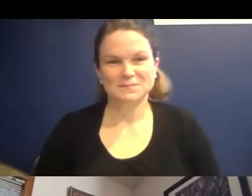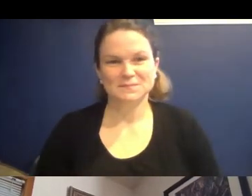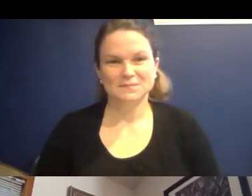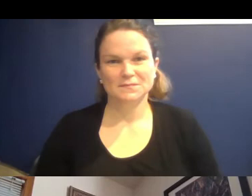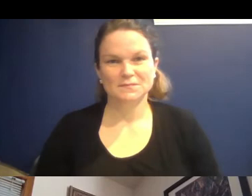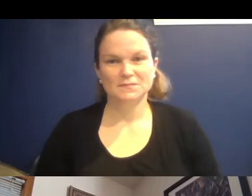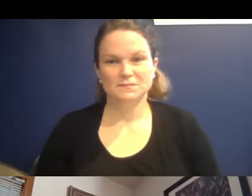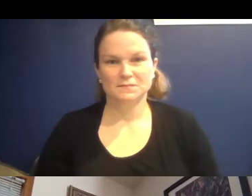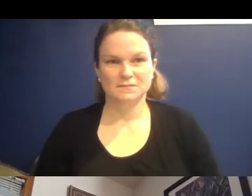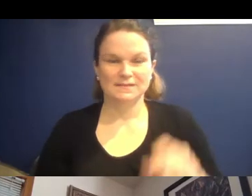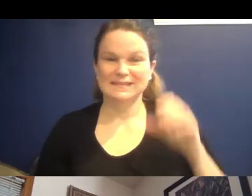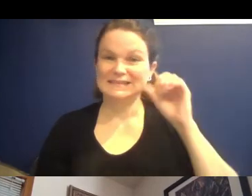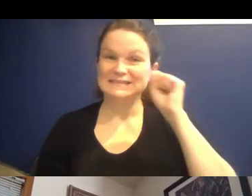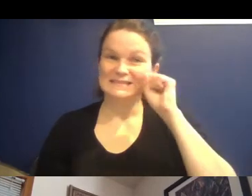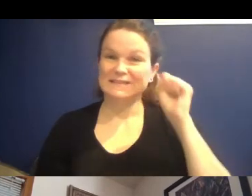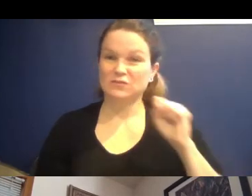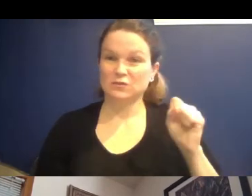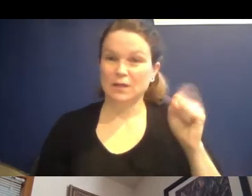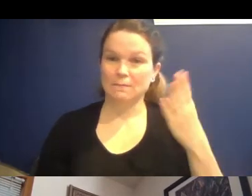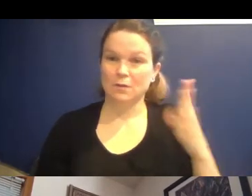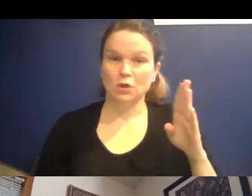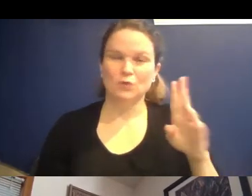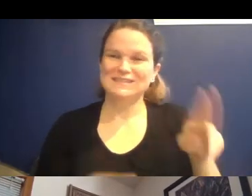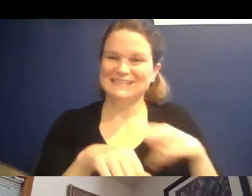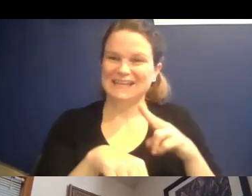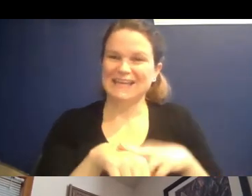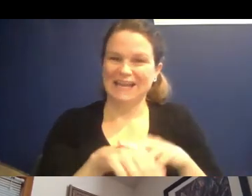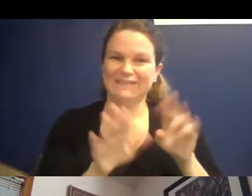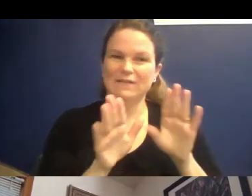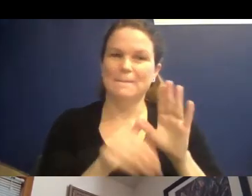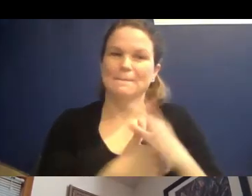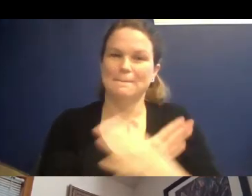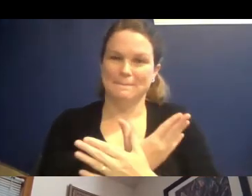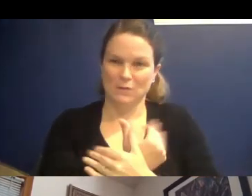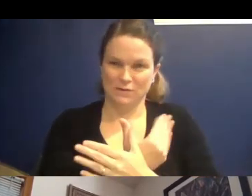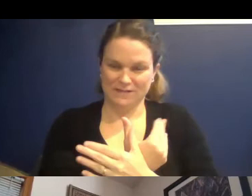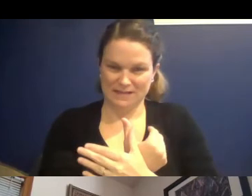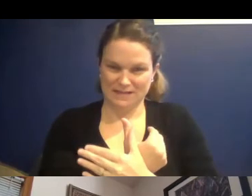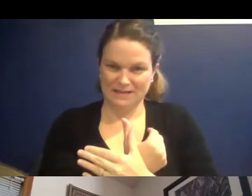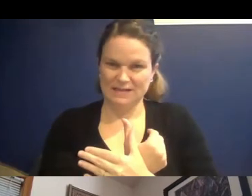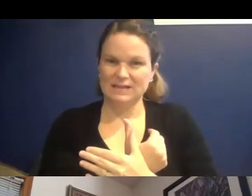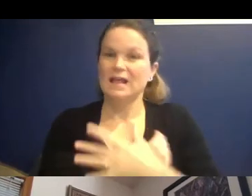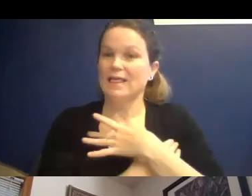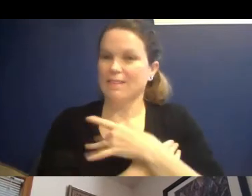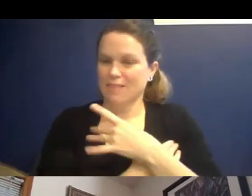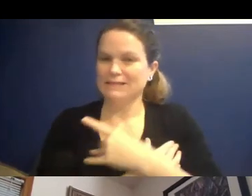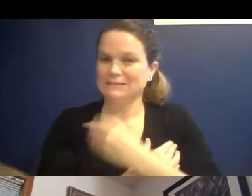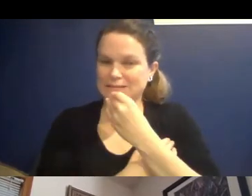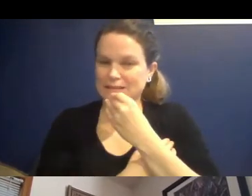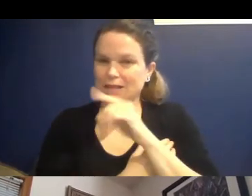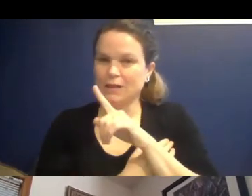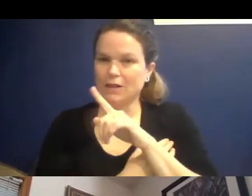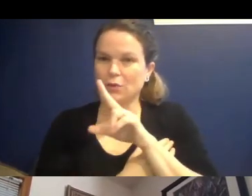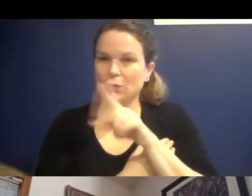The silvery blue is a native butterfly, and its host plant is the lupin. And you